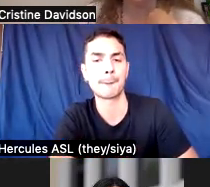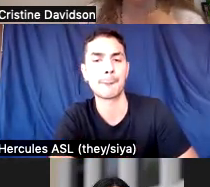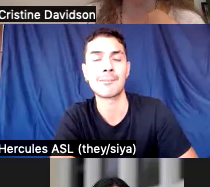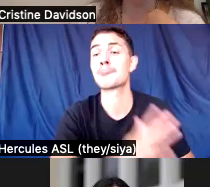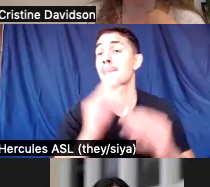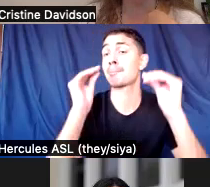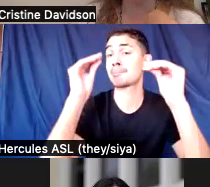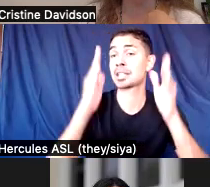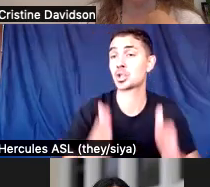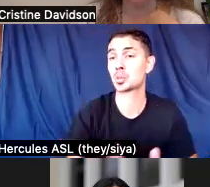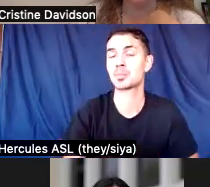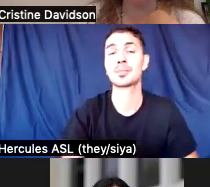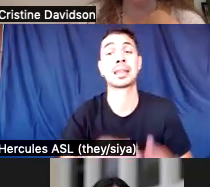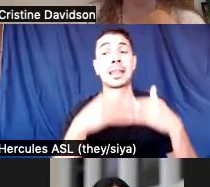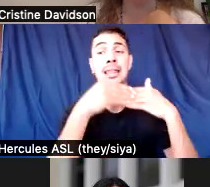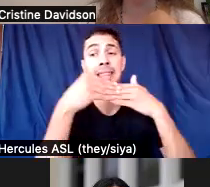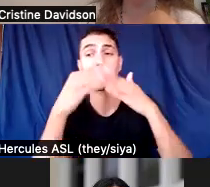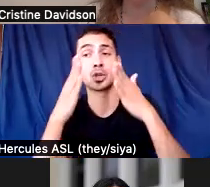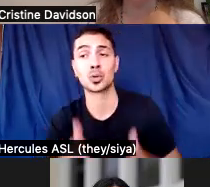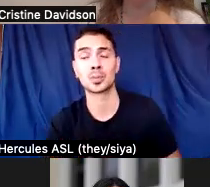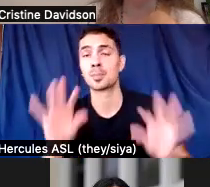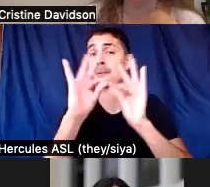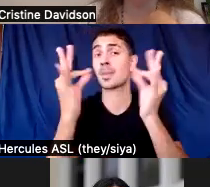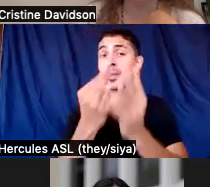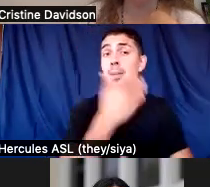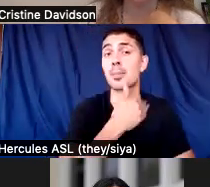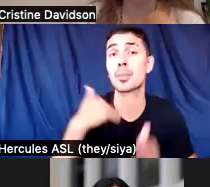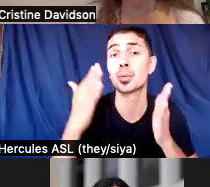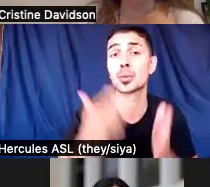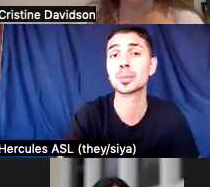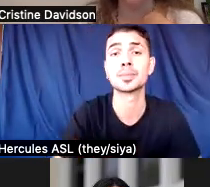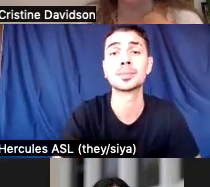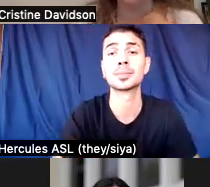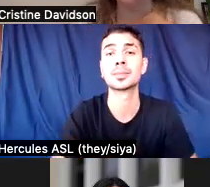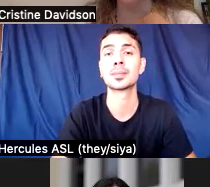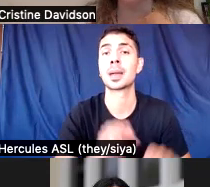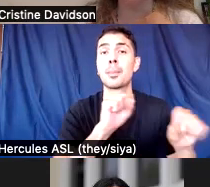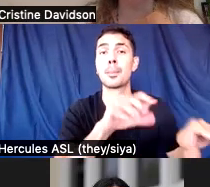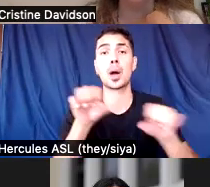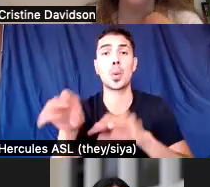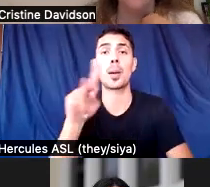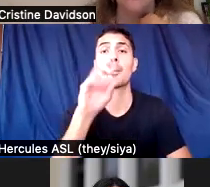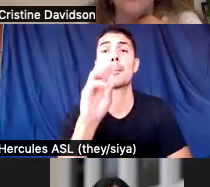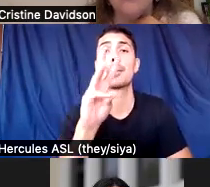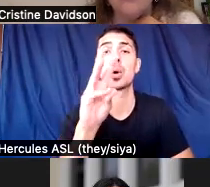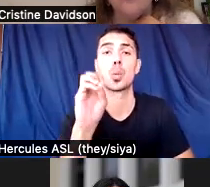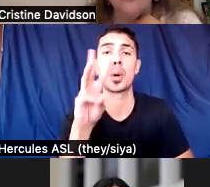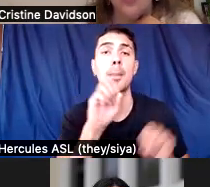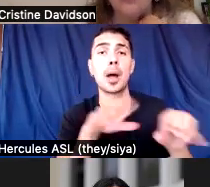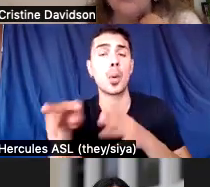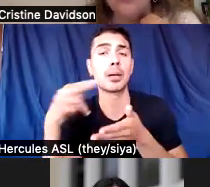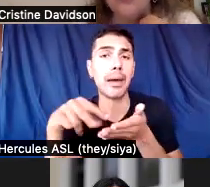Teachers, leaders, family members, powwow dancers, MCs, spiritual